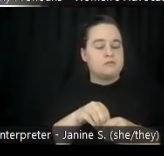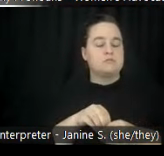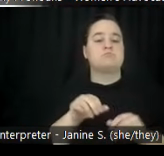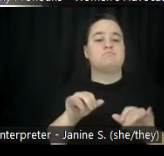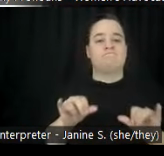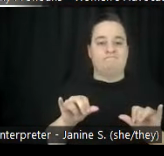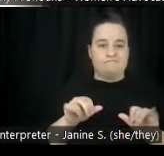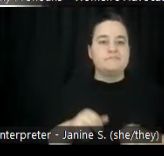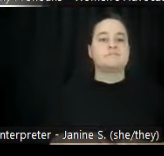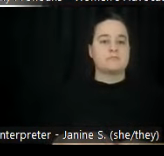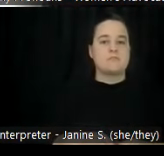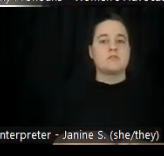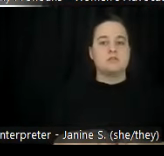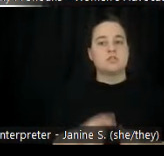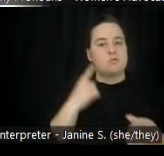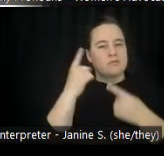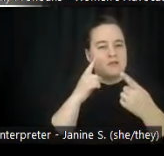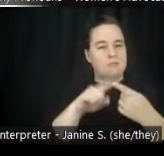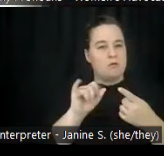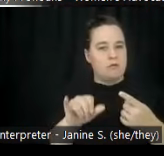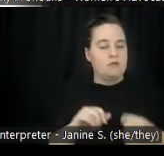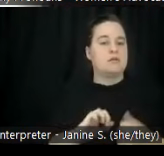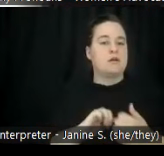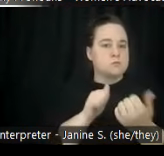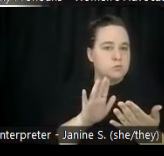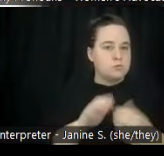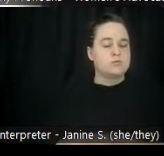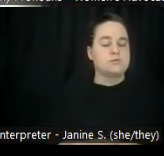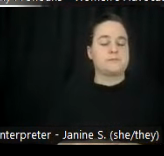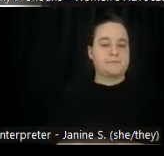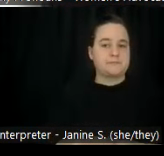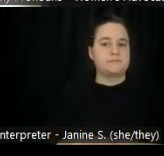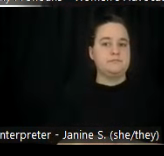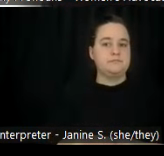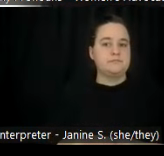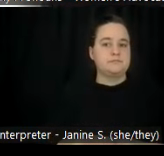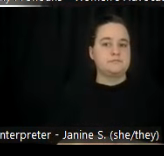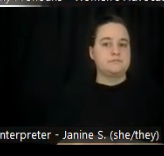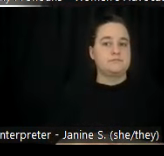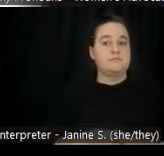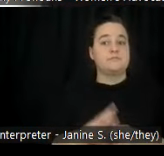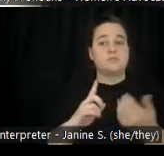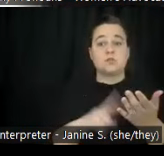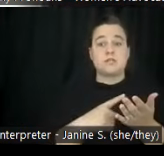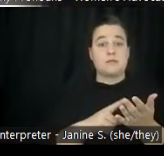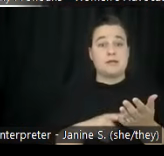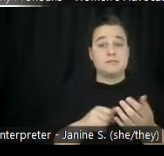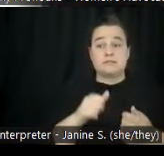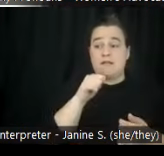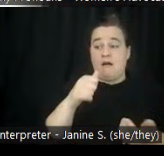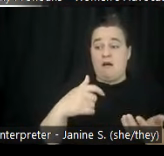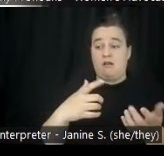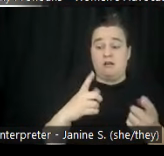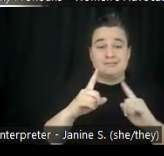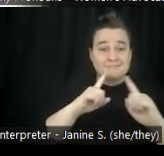things to consider. And so sometimes this absence of conversation about